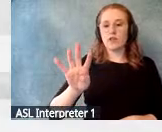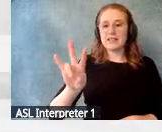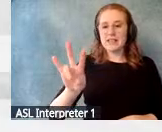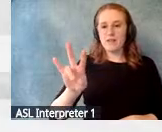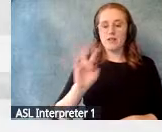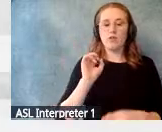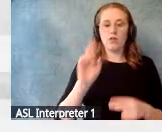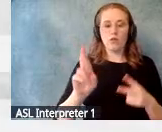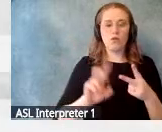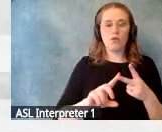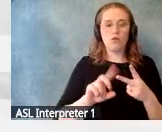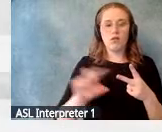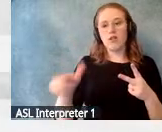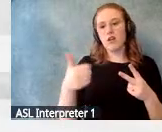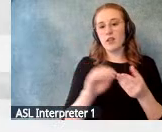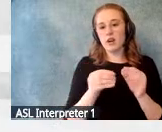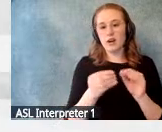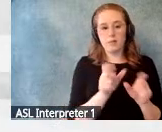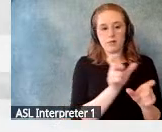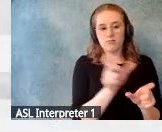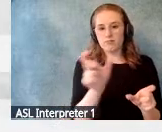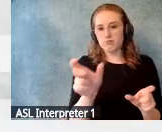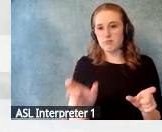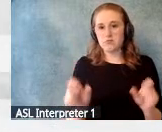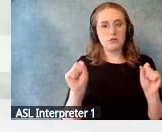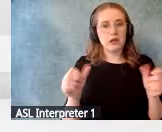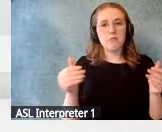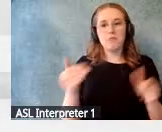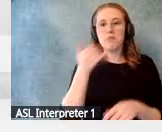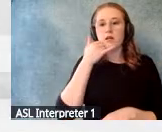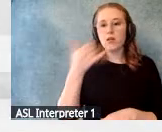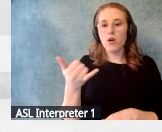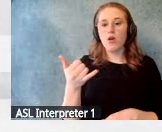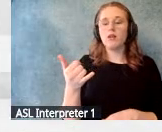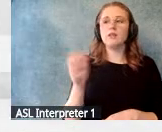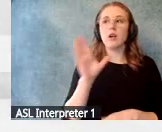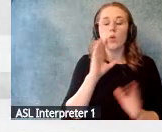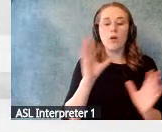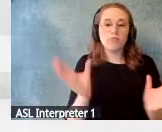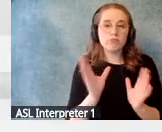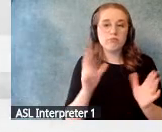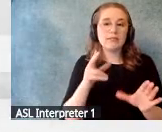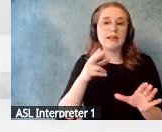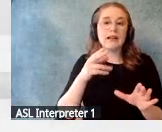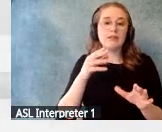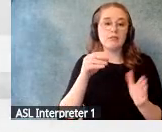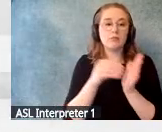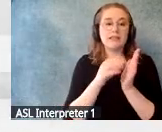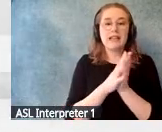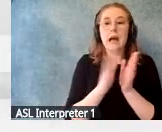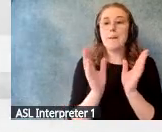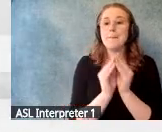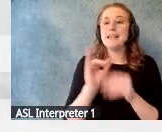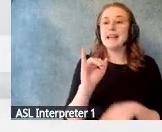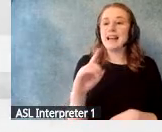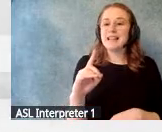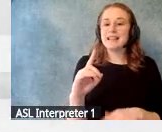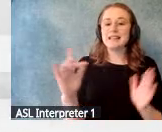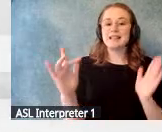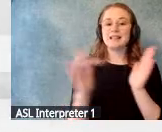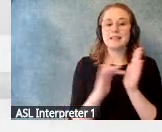877-853-5247, or any other numbers. And when you're prompted to enter the meeting ID, you should